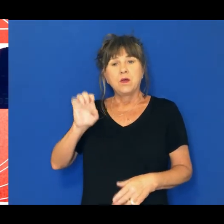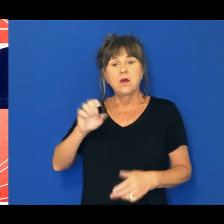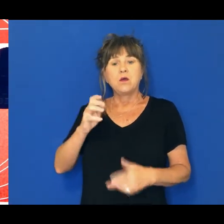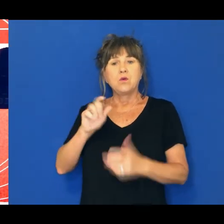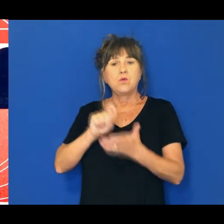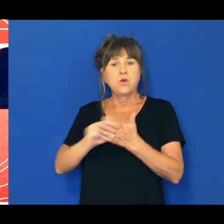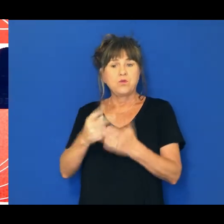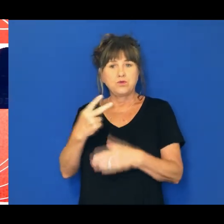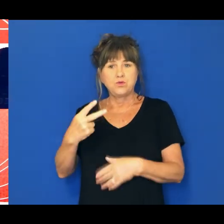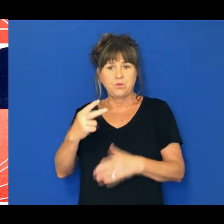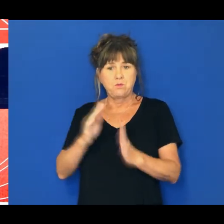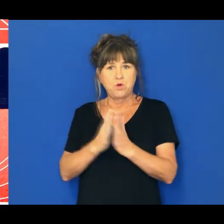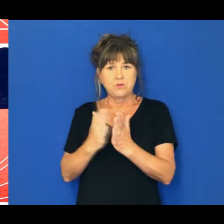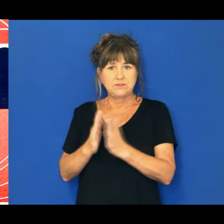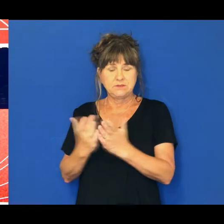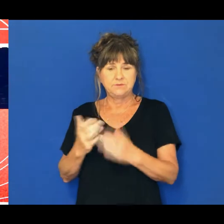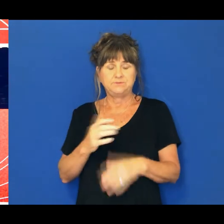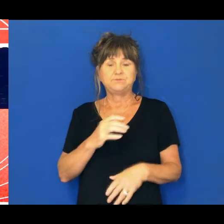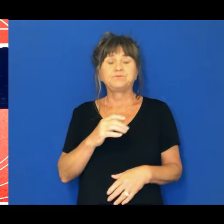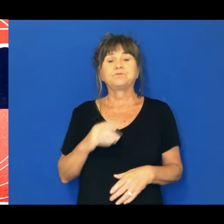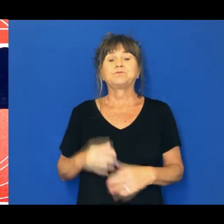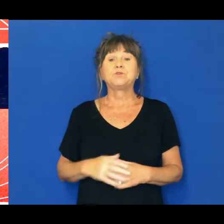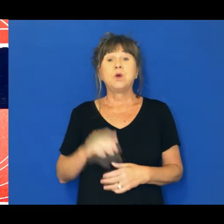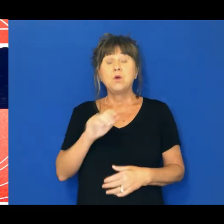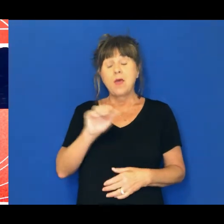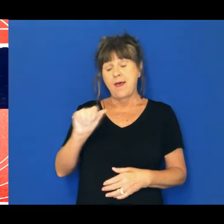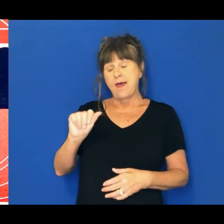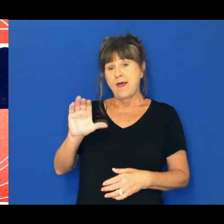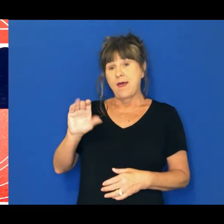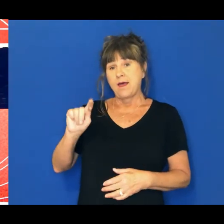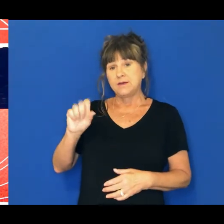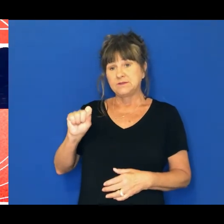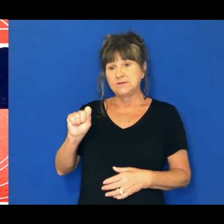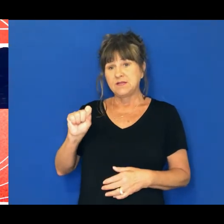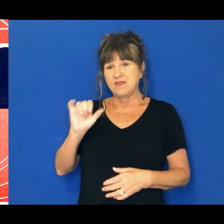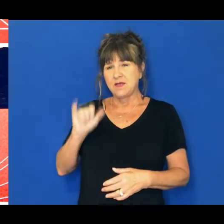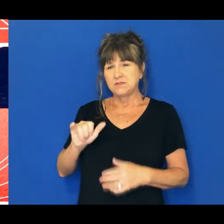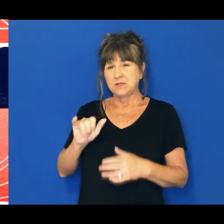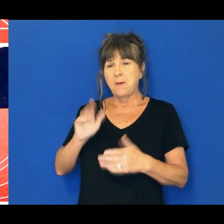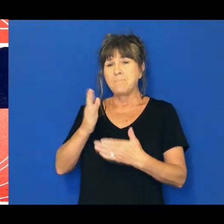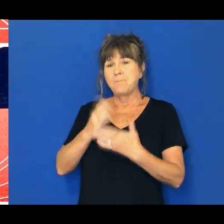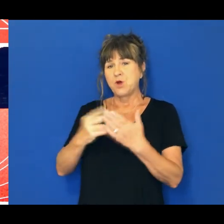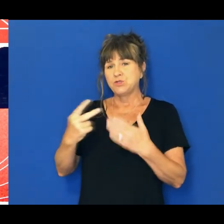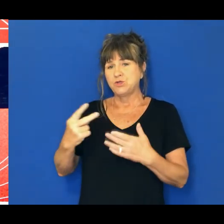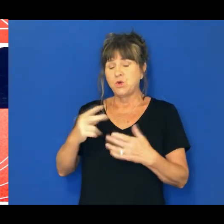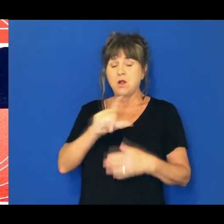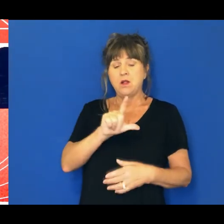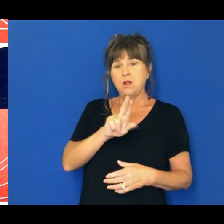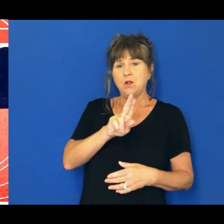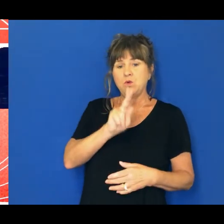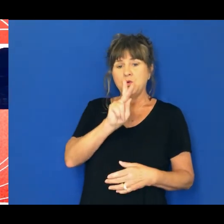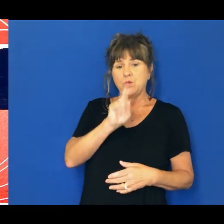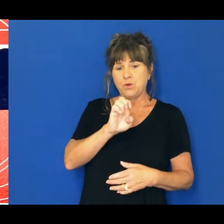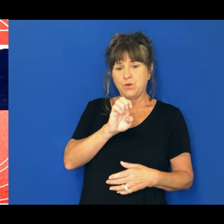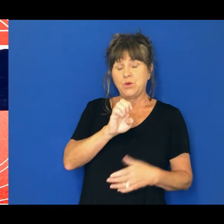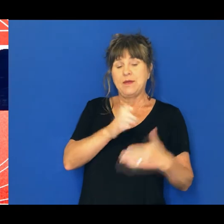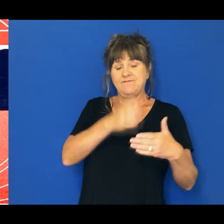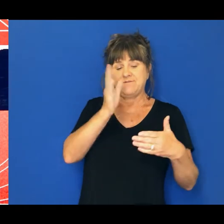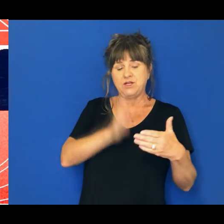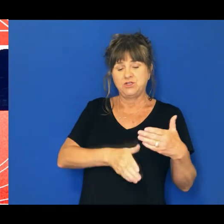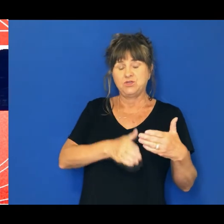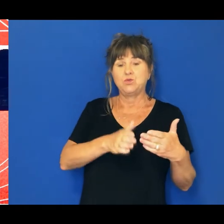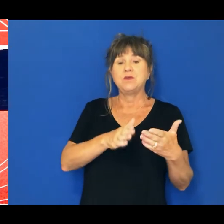so Acts is really part two of Luke. Where Luke ends with the resurrection of Jesus on